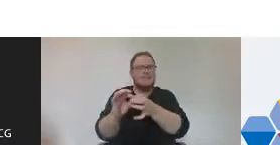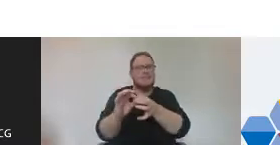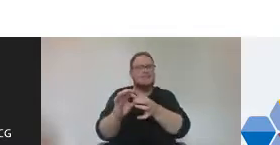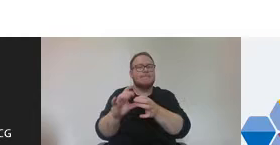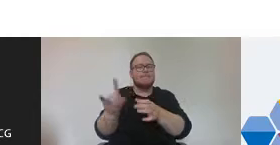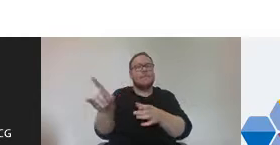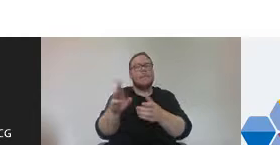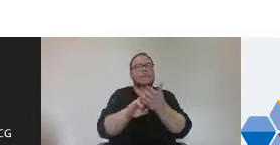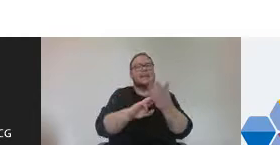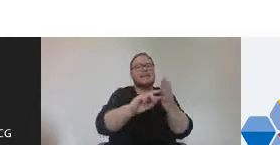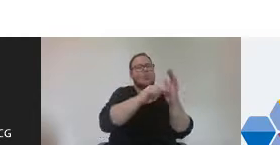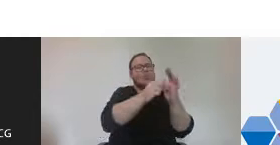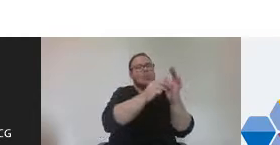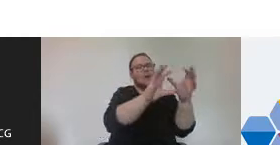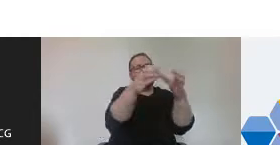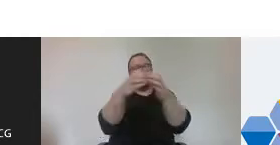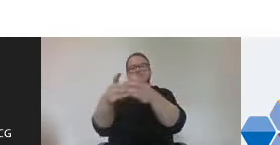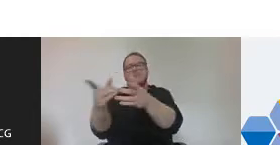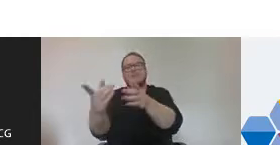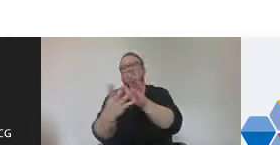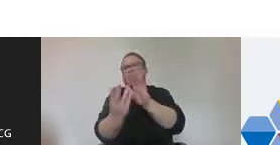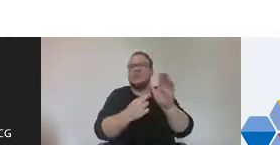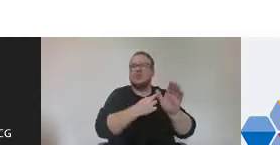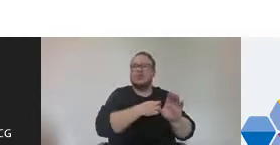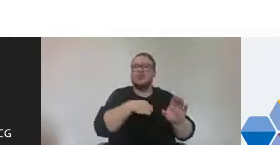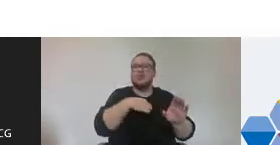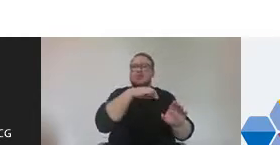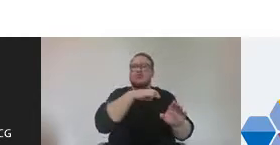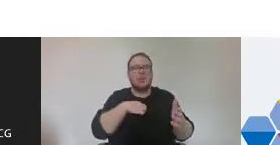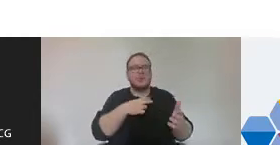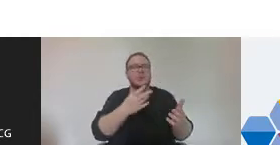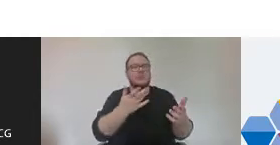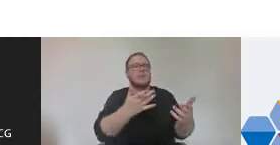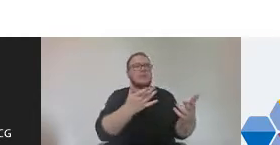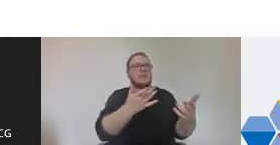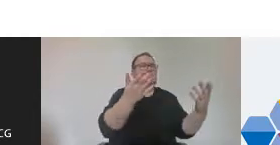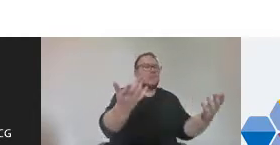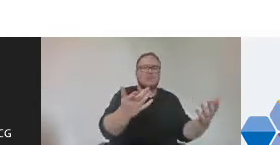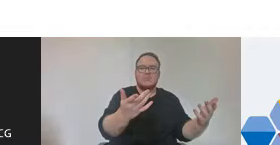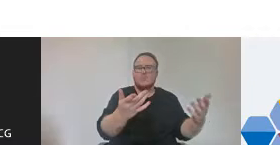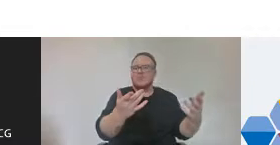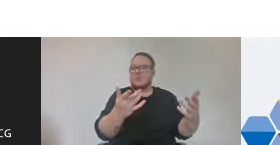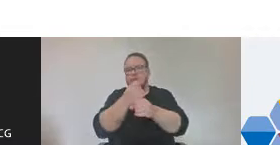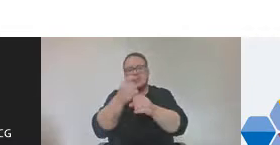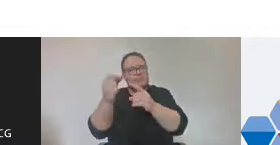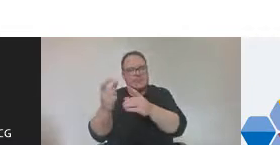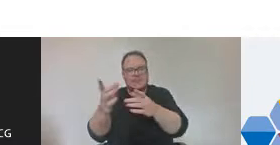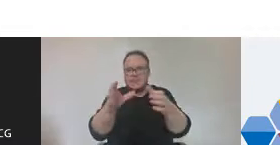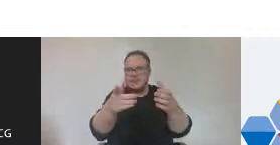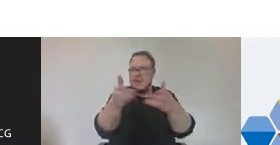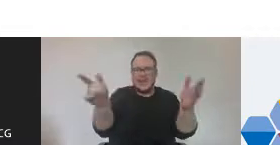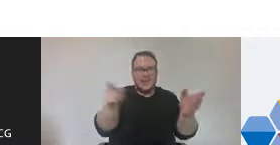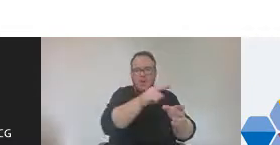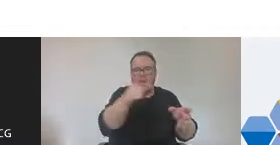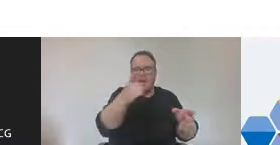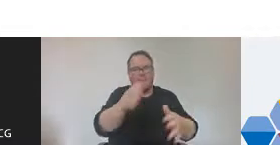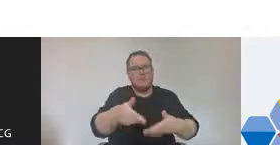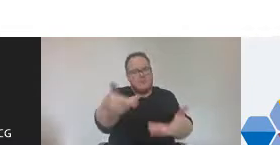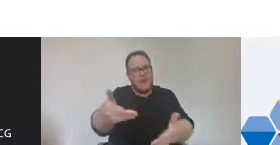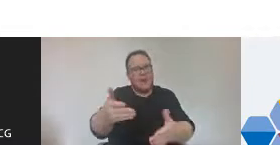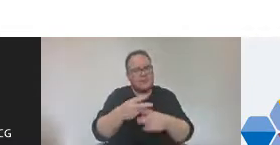organisations, that can be trusts, general practice, the third sector, anybody really that is able to deliver the care that people